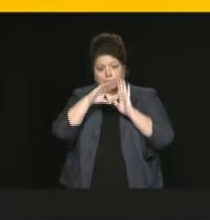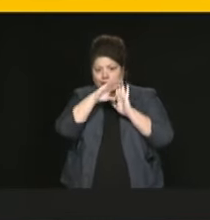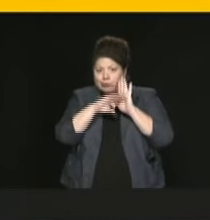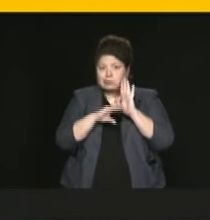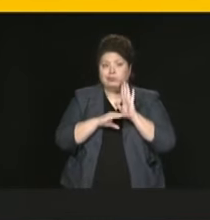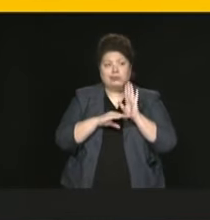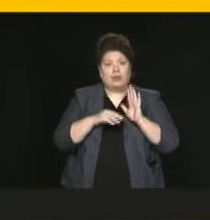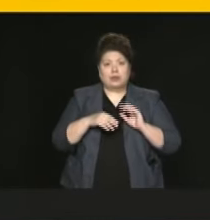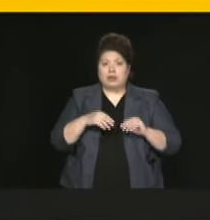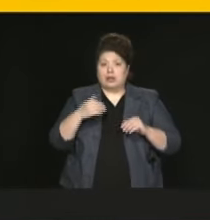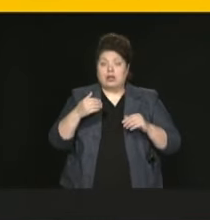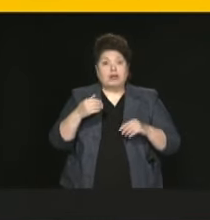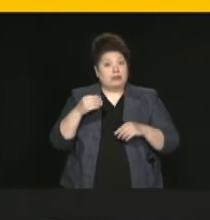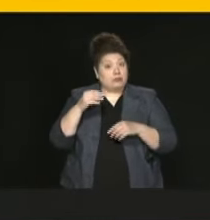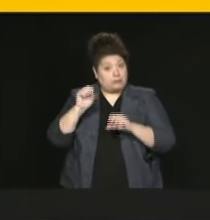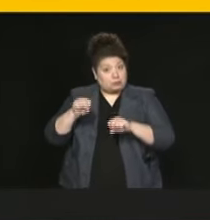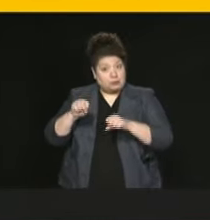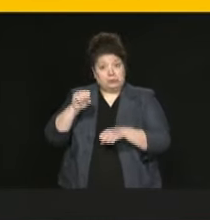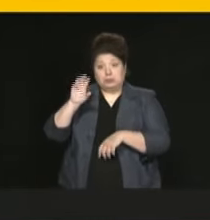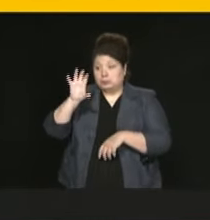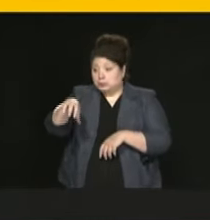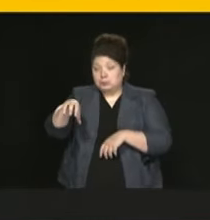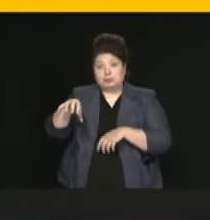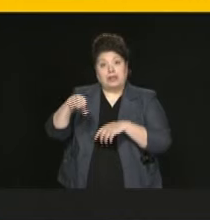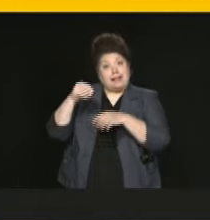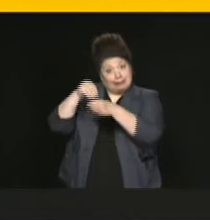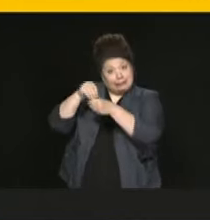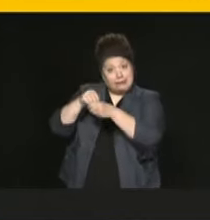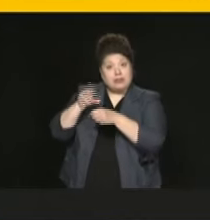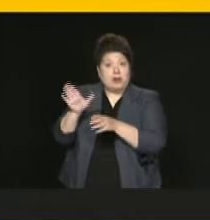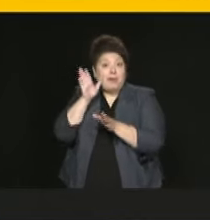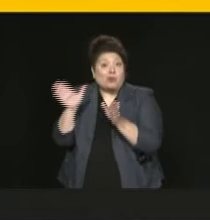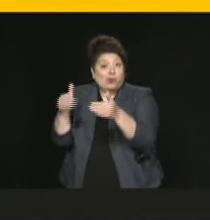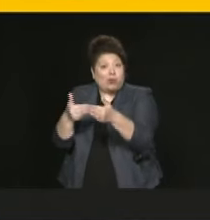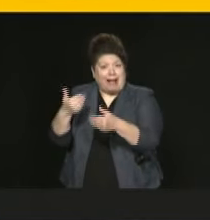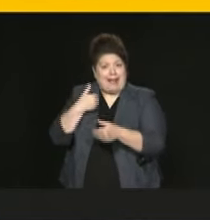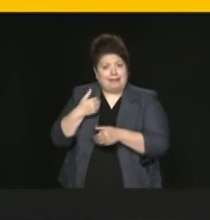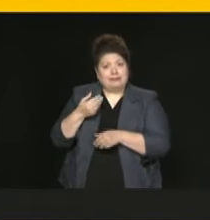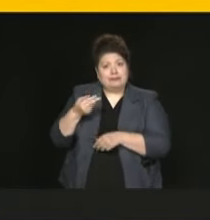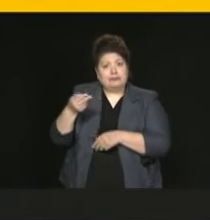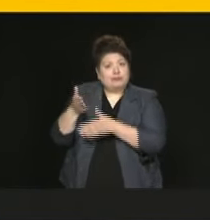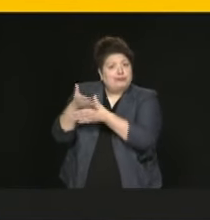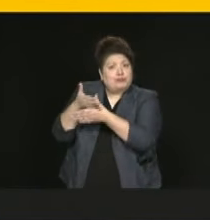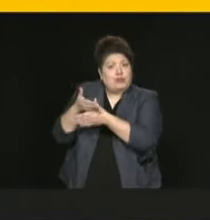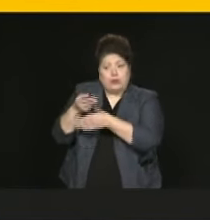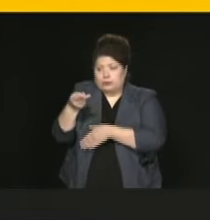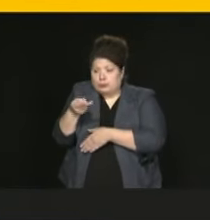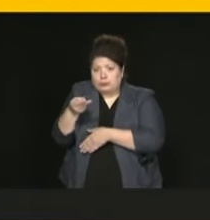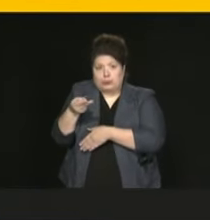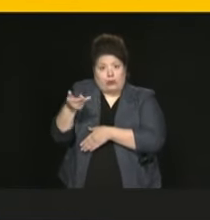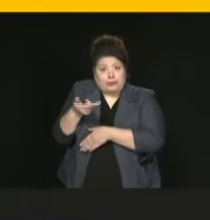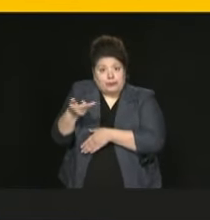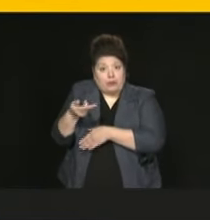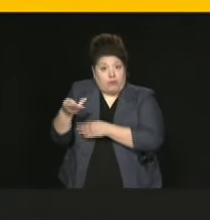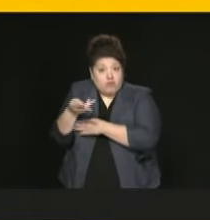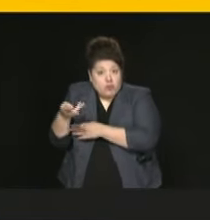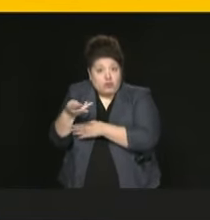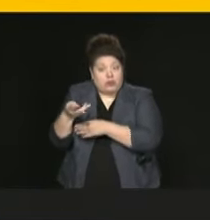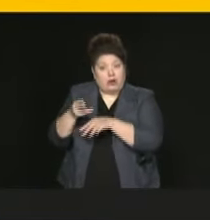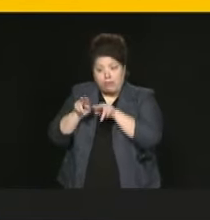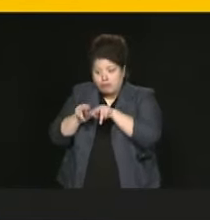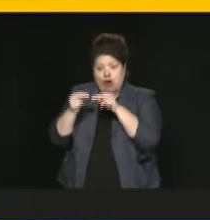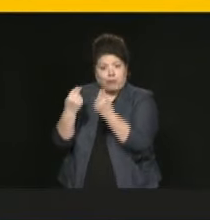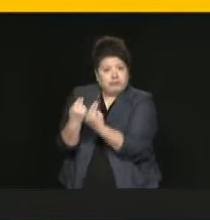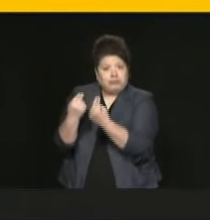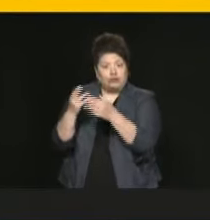people per room, and it's difficult to confine people who are ill and separate them from